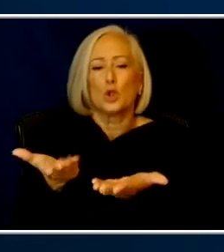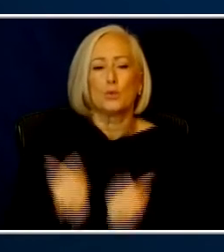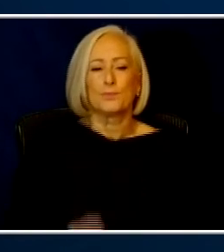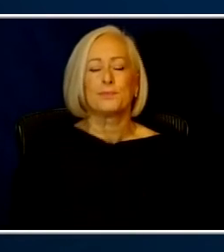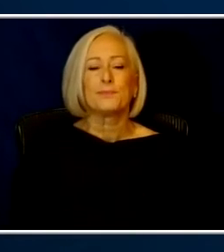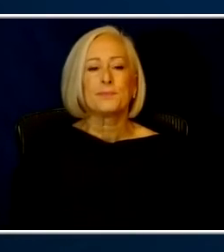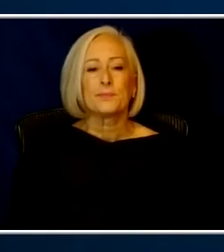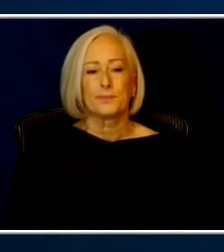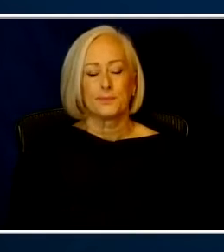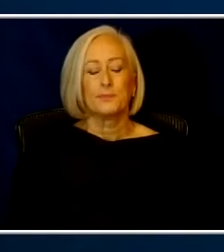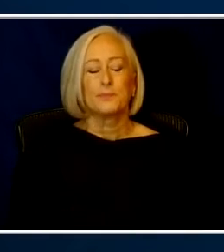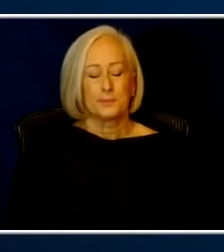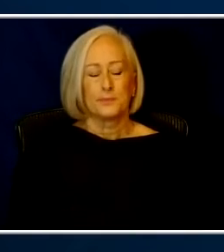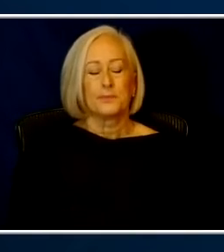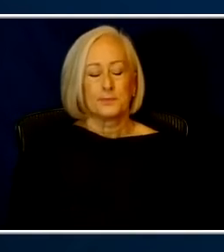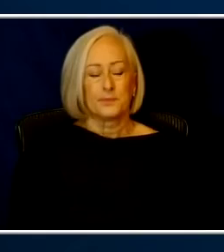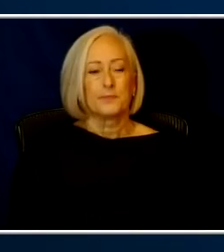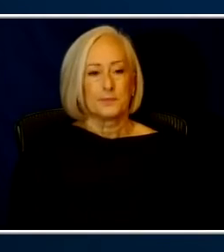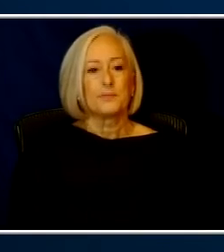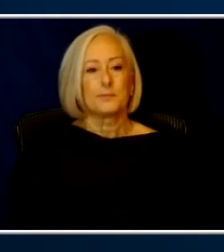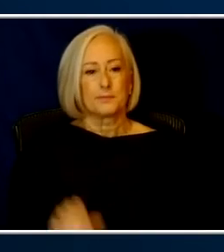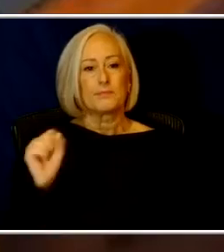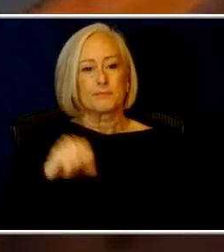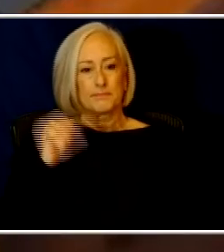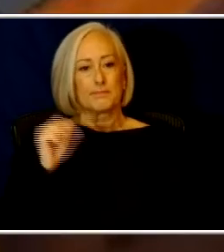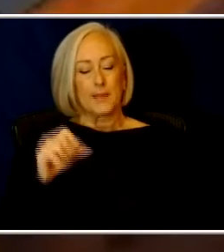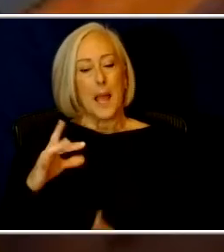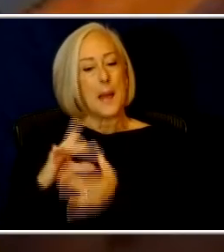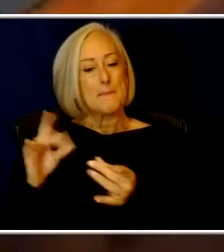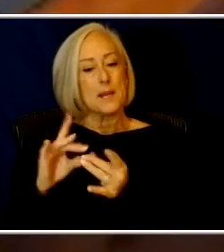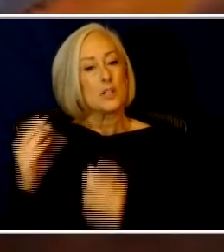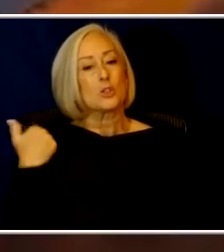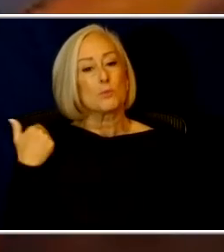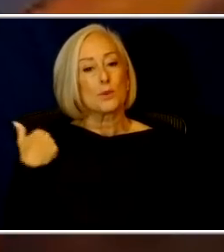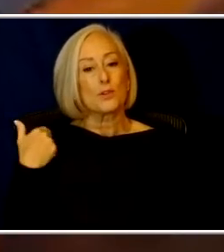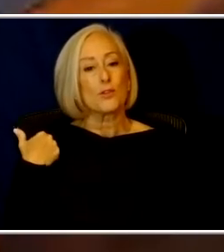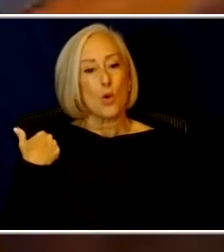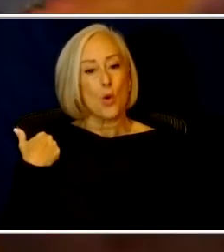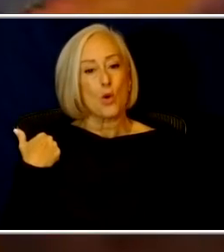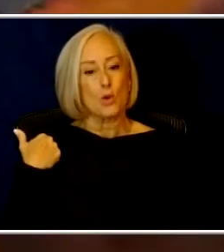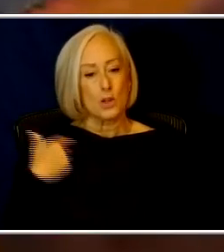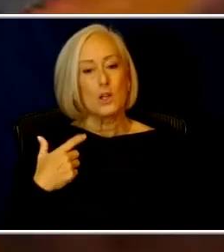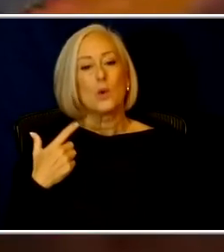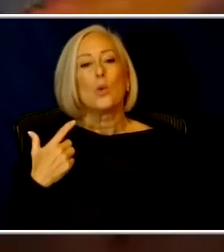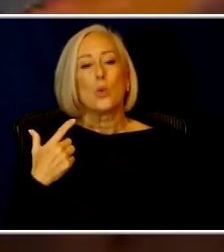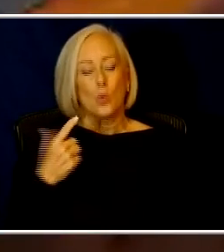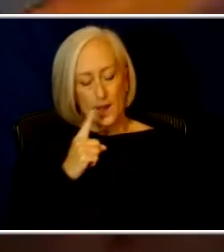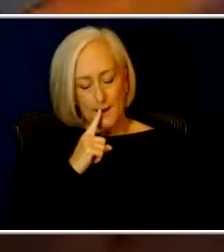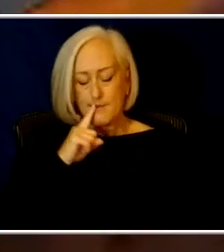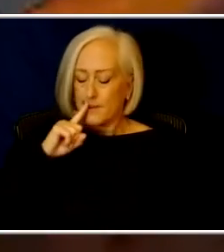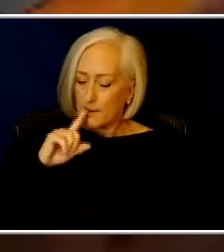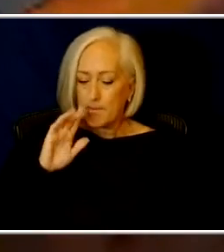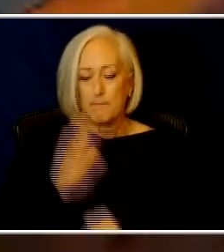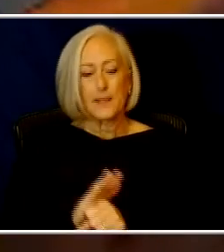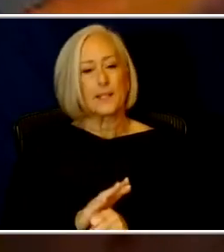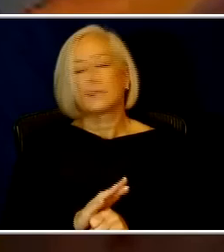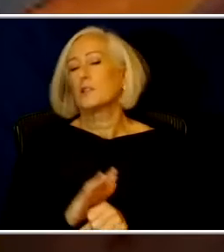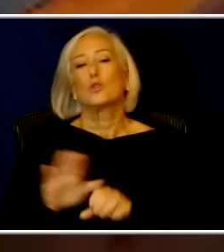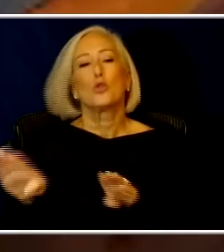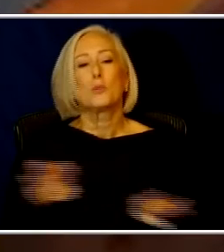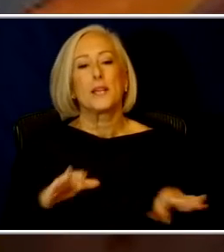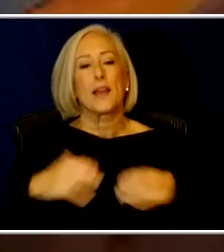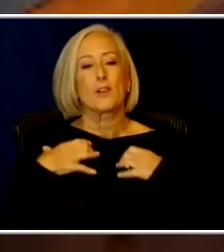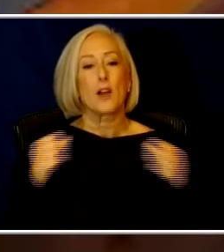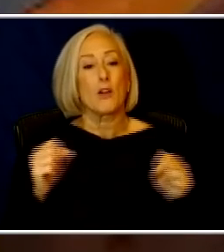Yeah, no, absolutely. As I mentioned earlier, we have a big commitment to behavioral health, but still part of the challenge,